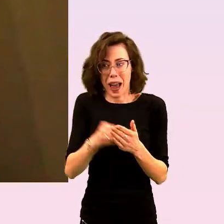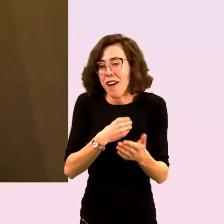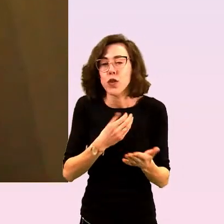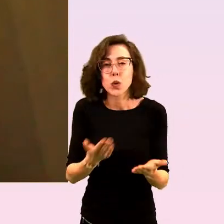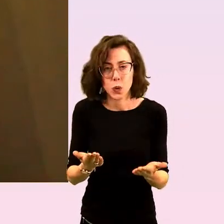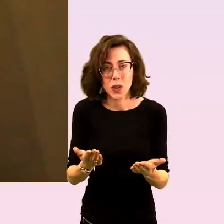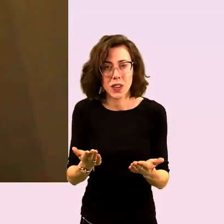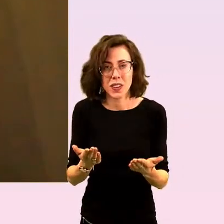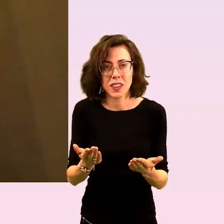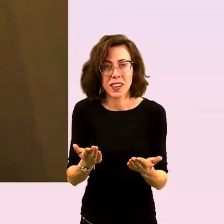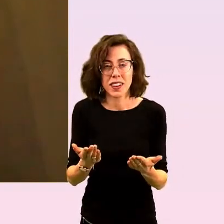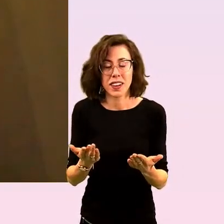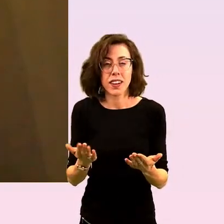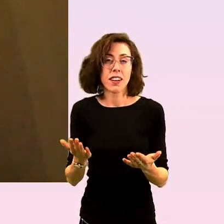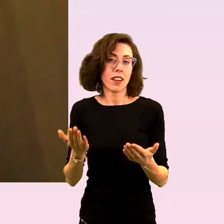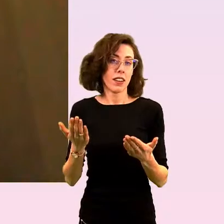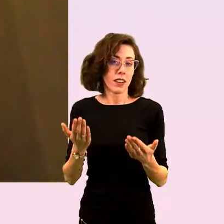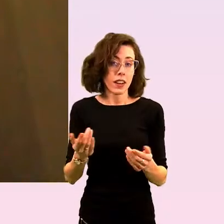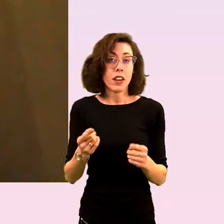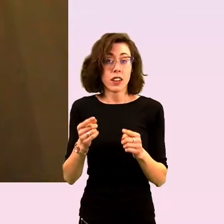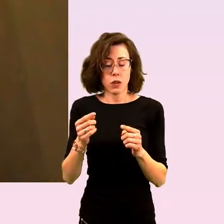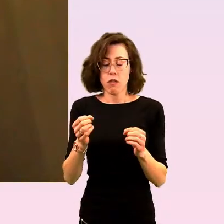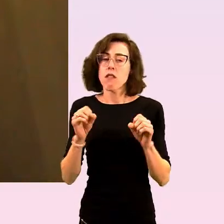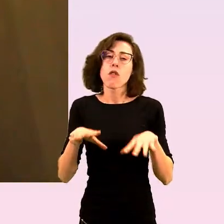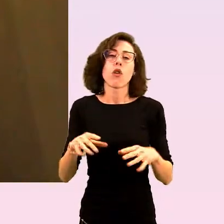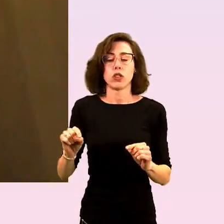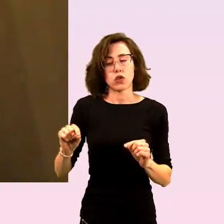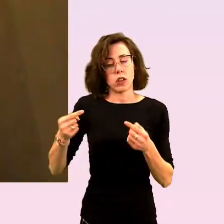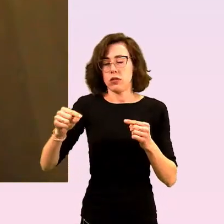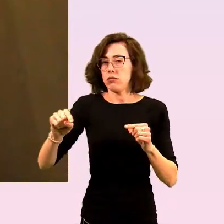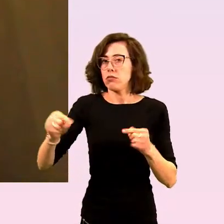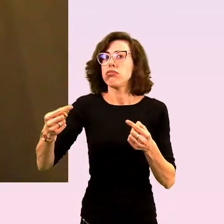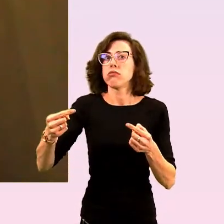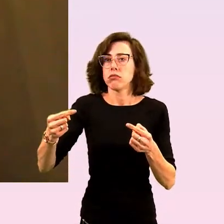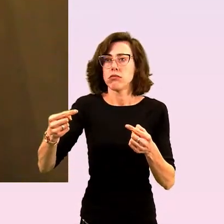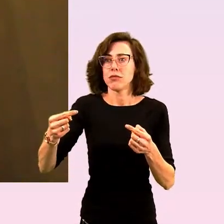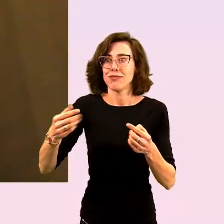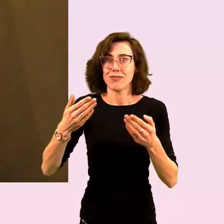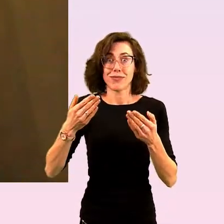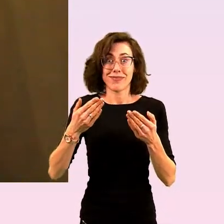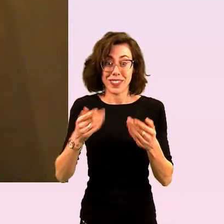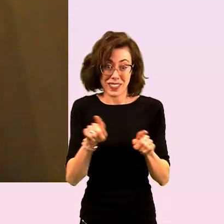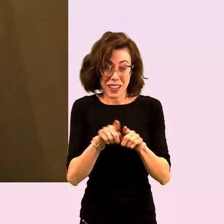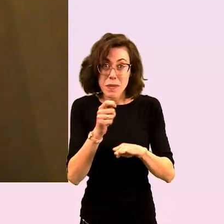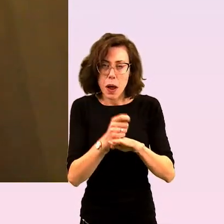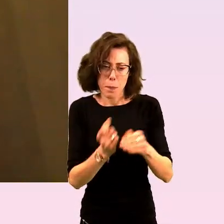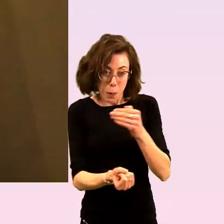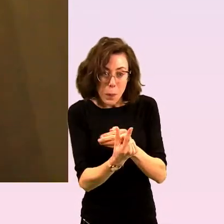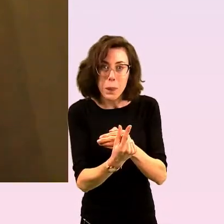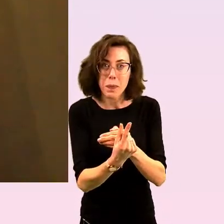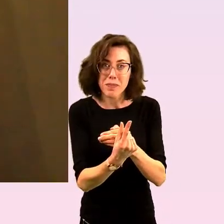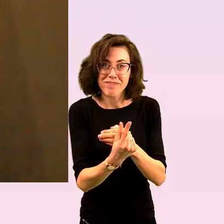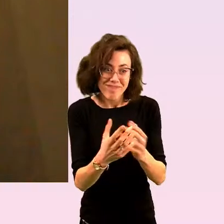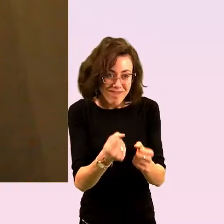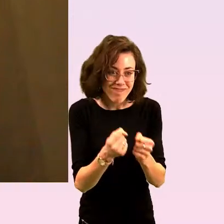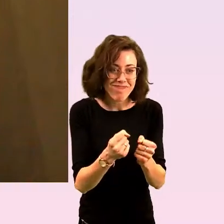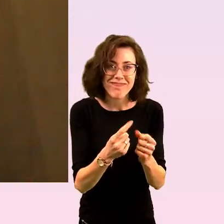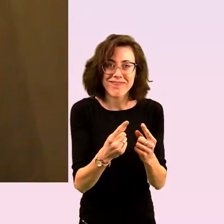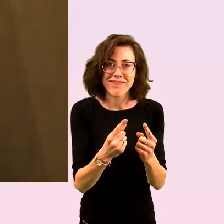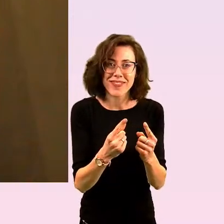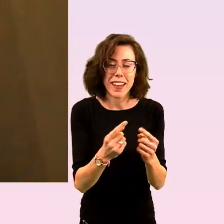for it to happen. So while there were challenges, definitely there were opportunities, and everybody